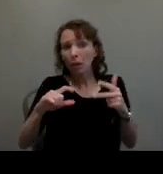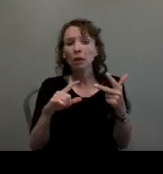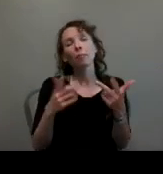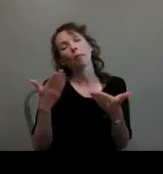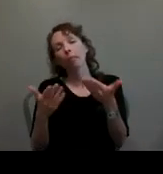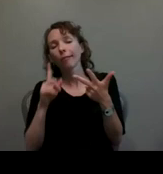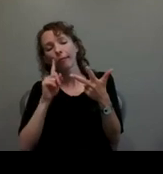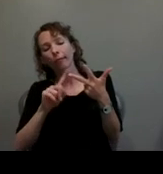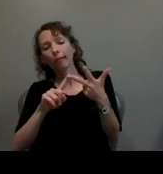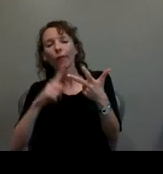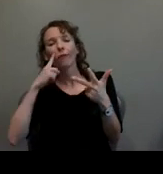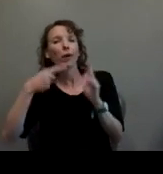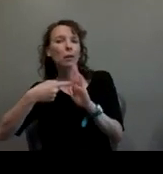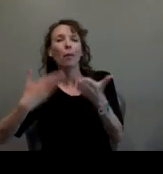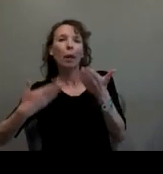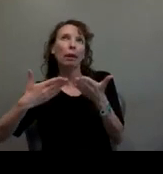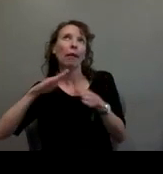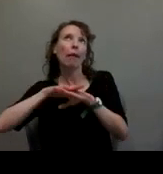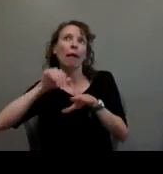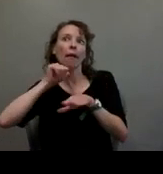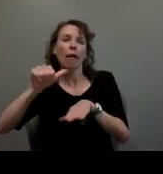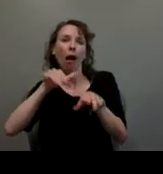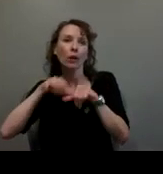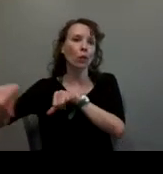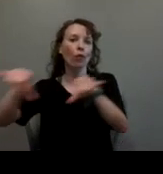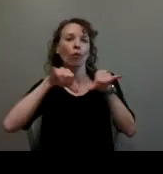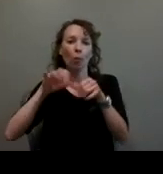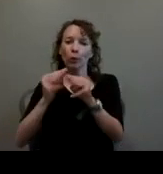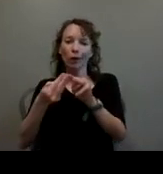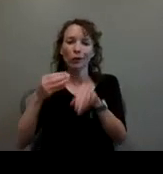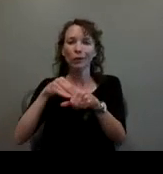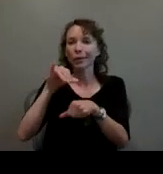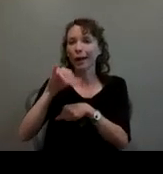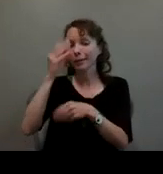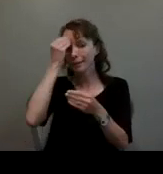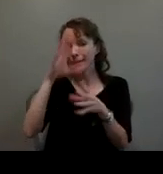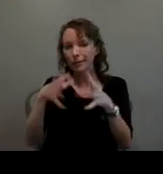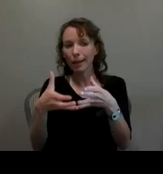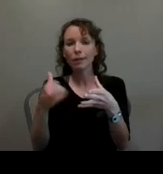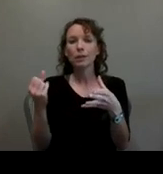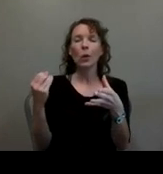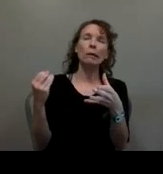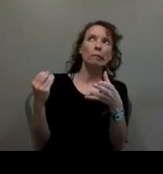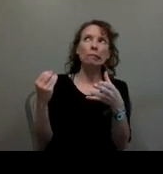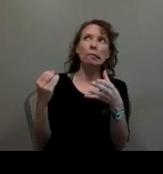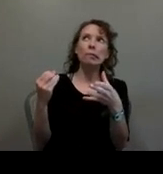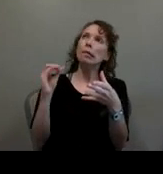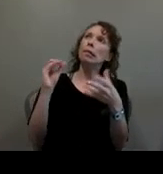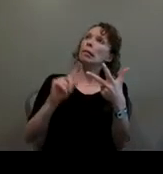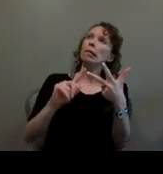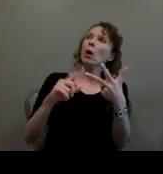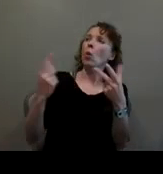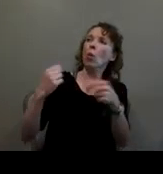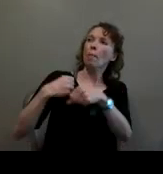non-uniform mutational biases in the sequence data set. So we're thinking of this as maybe what makes a valid antibody.